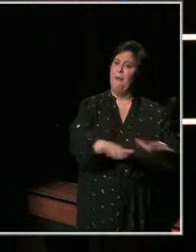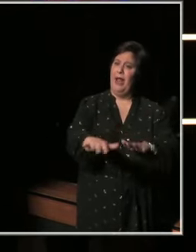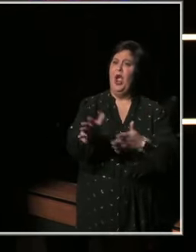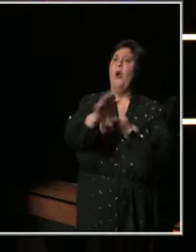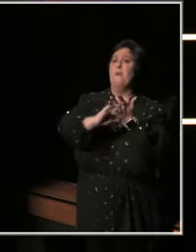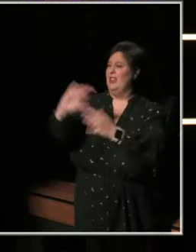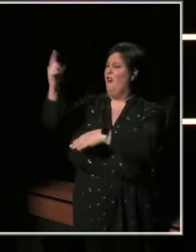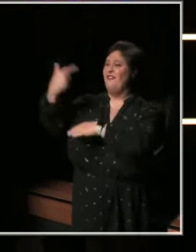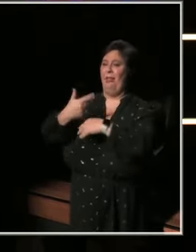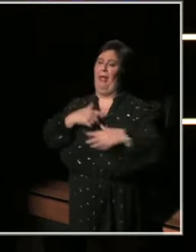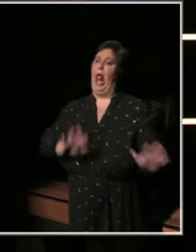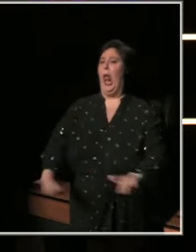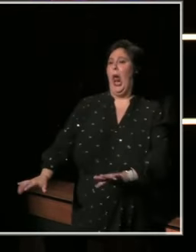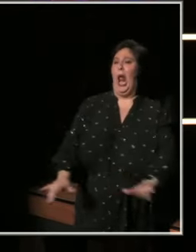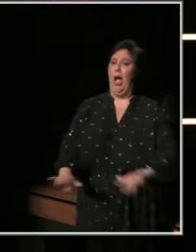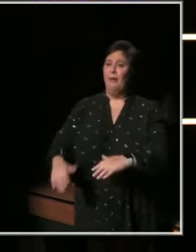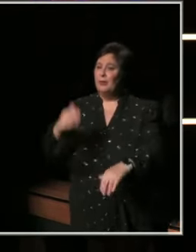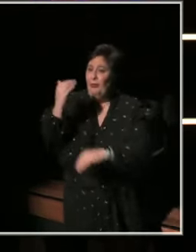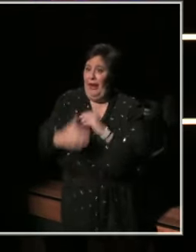it, which we didn't.